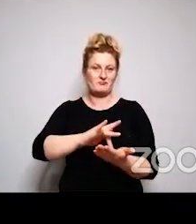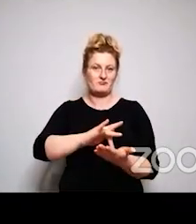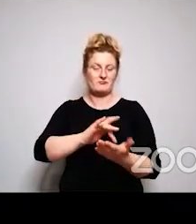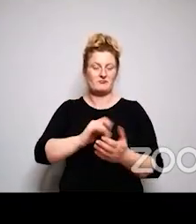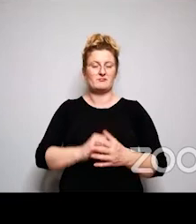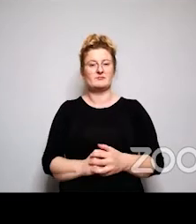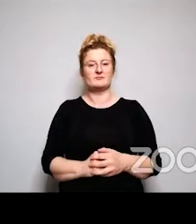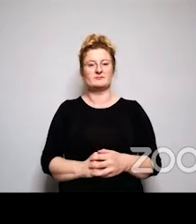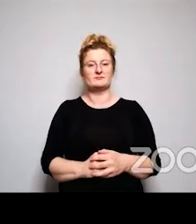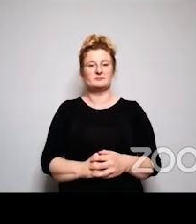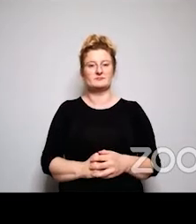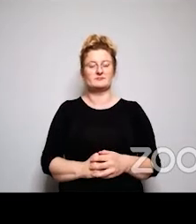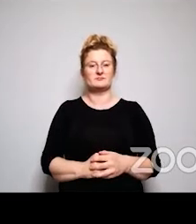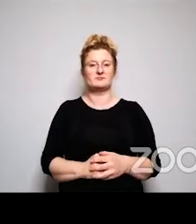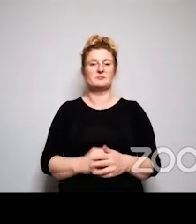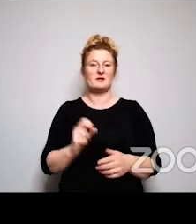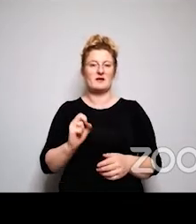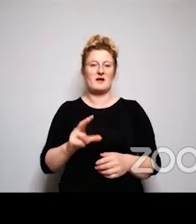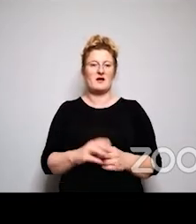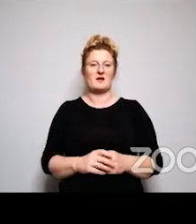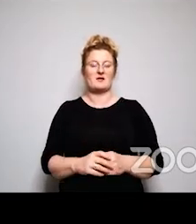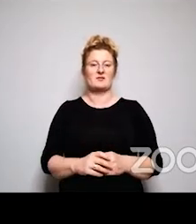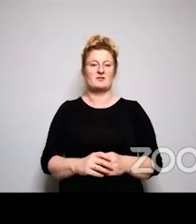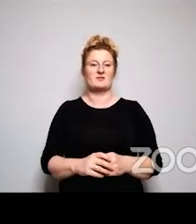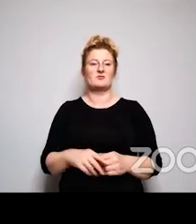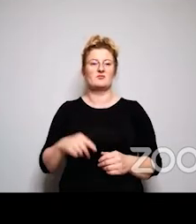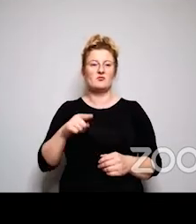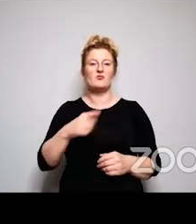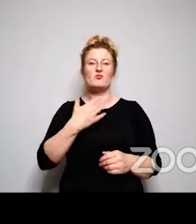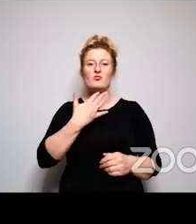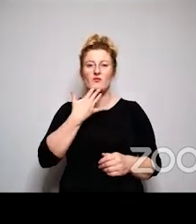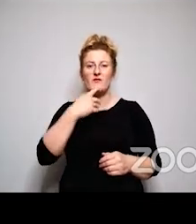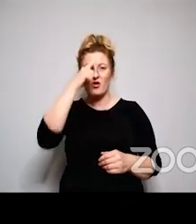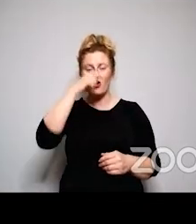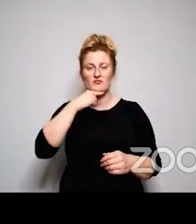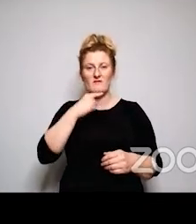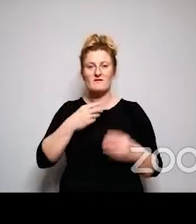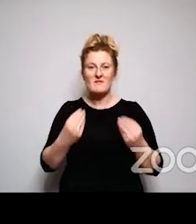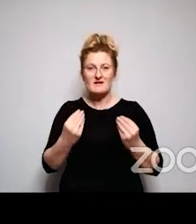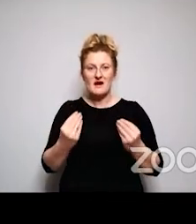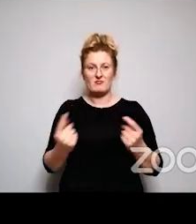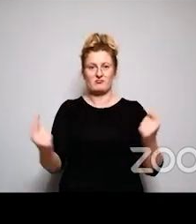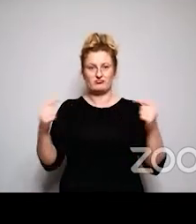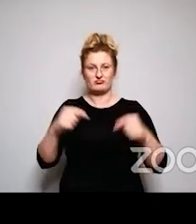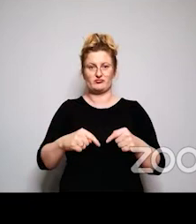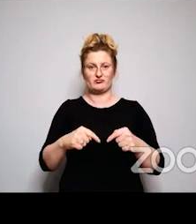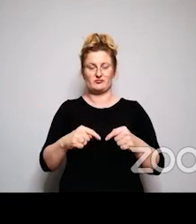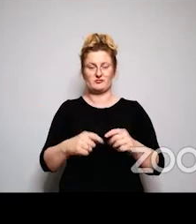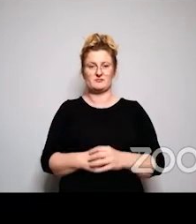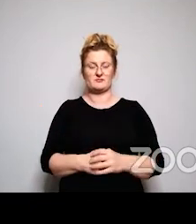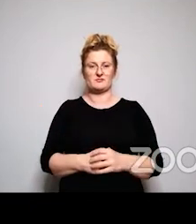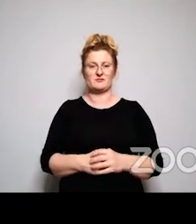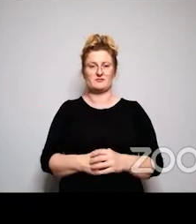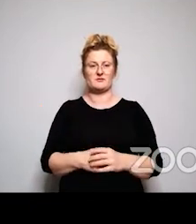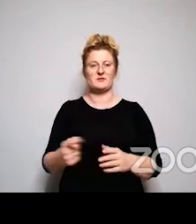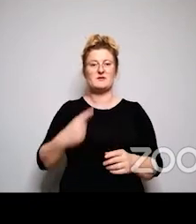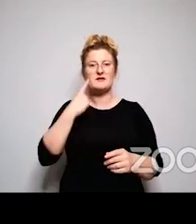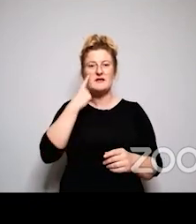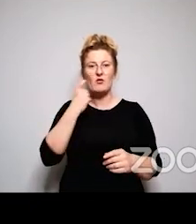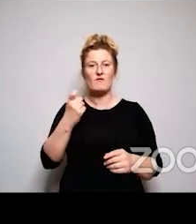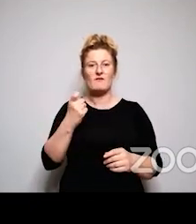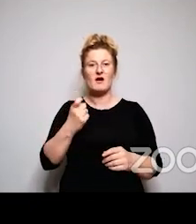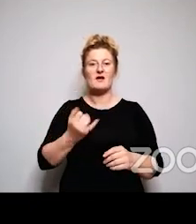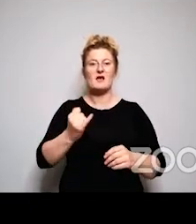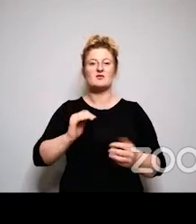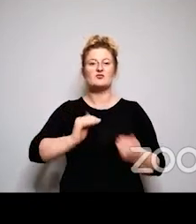Next time we see each other, please make sure of this and that. And then the males were just, we realized they were